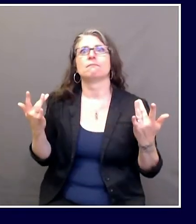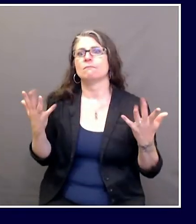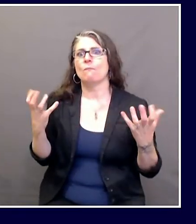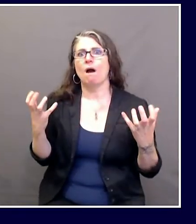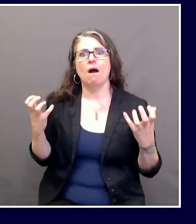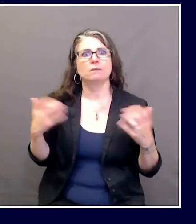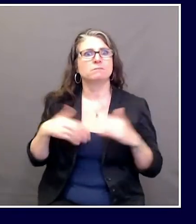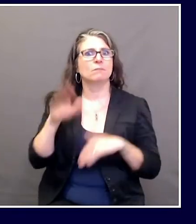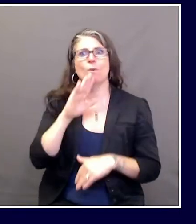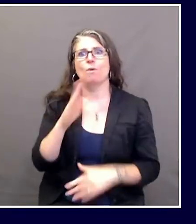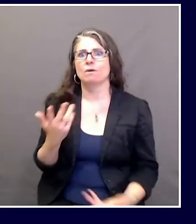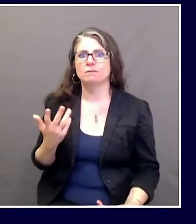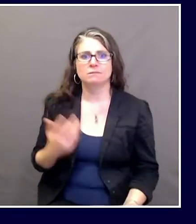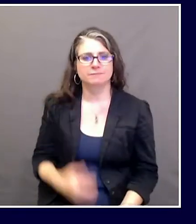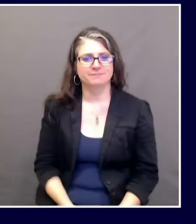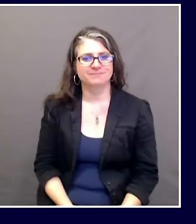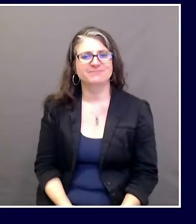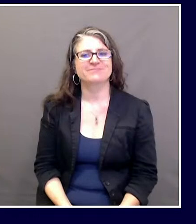I'm